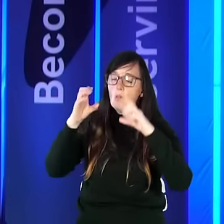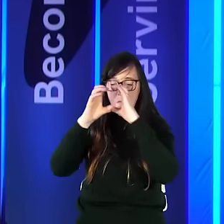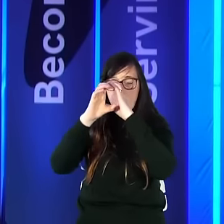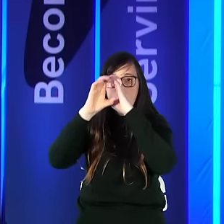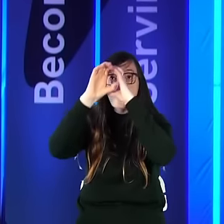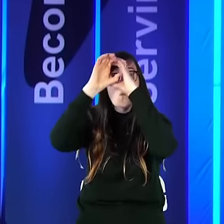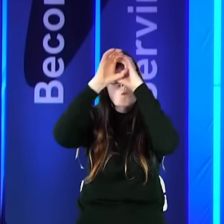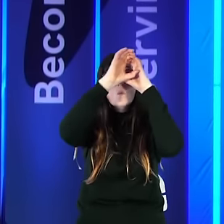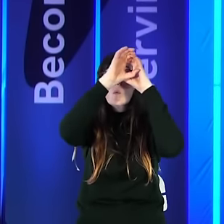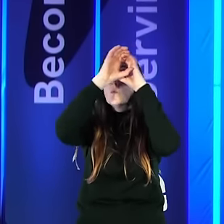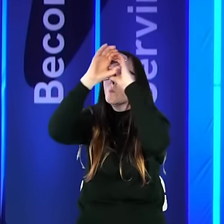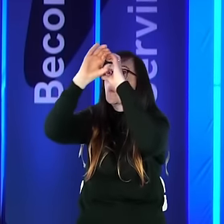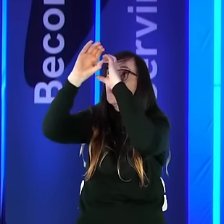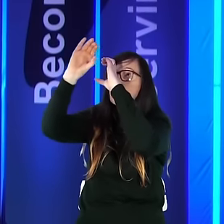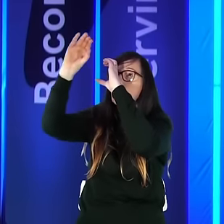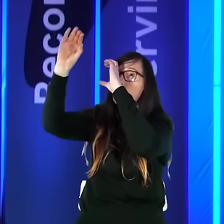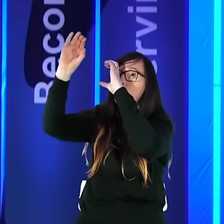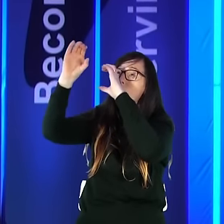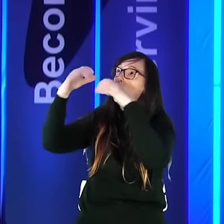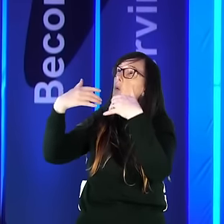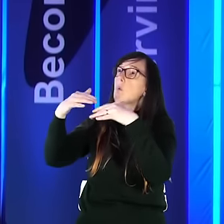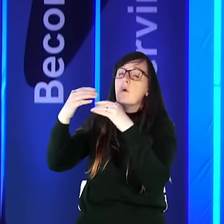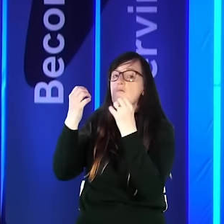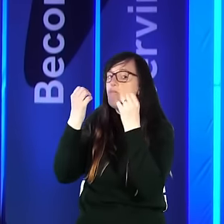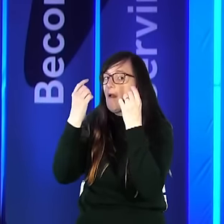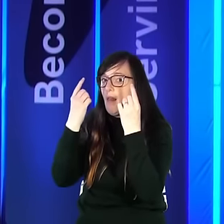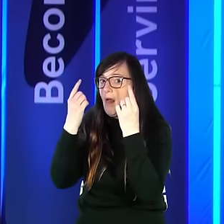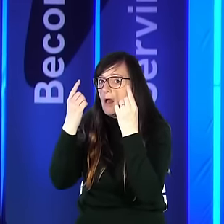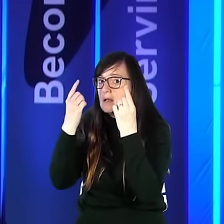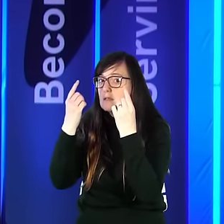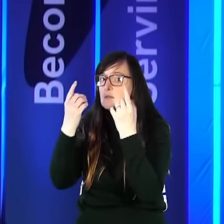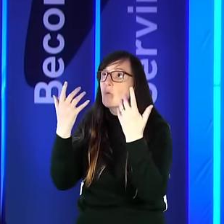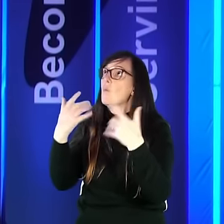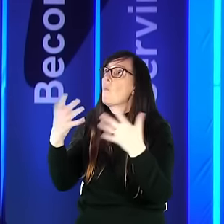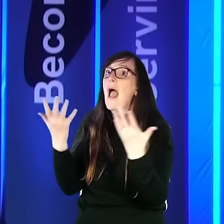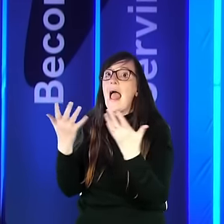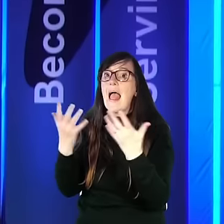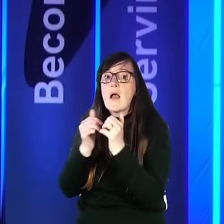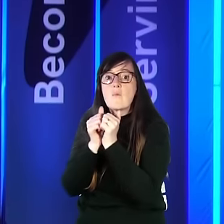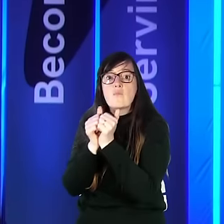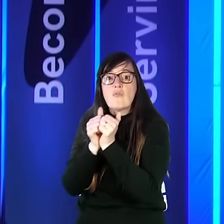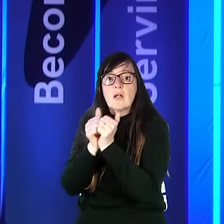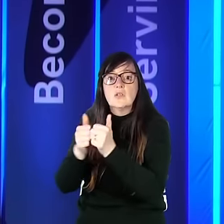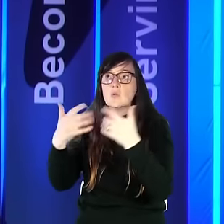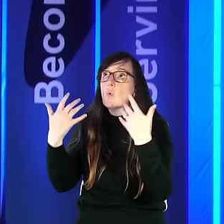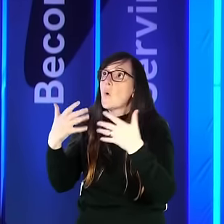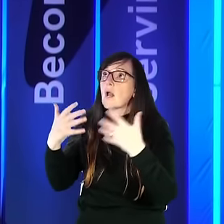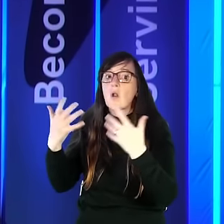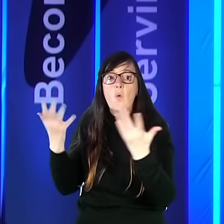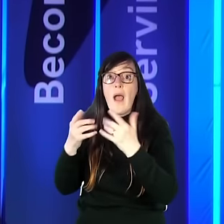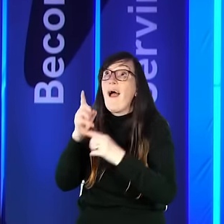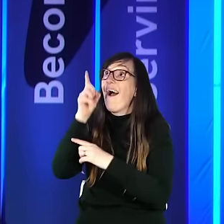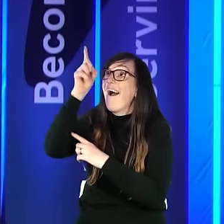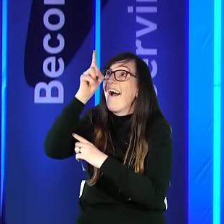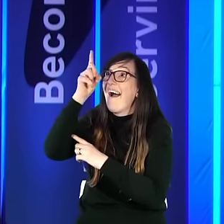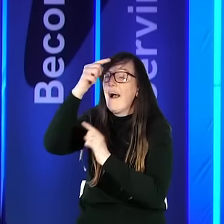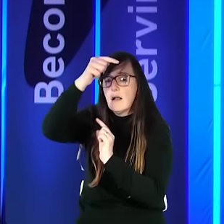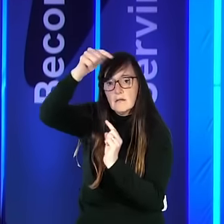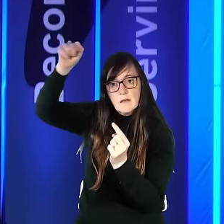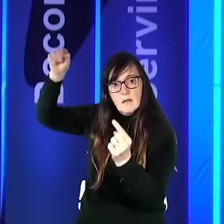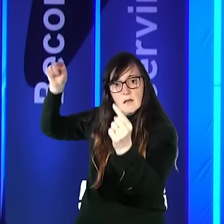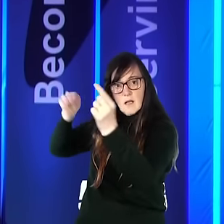without realizing that the person looking through the telescope is more wonderful than the whole of the universe put